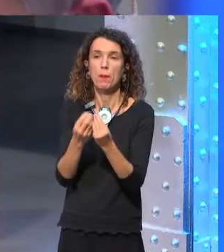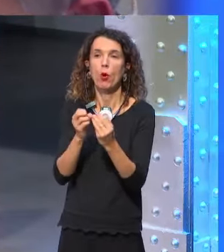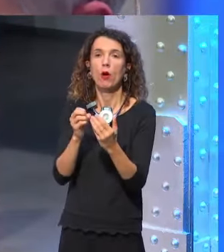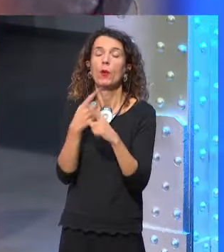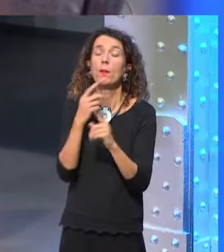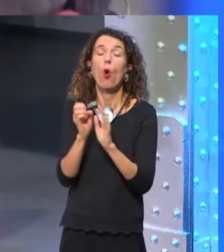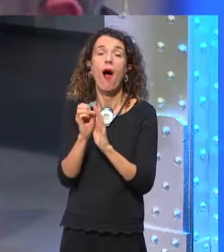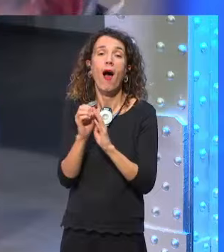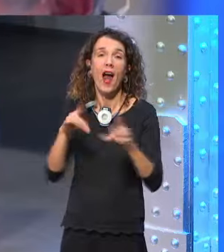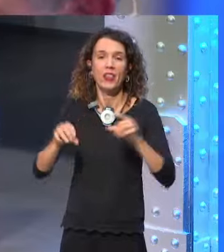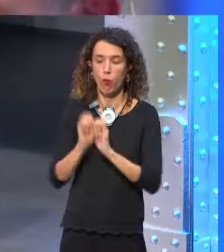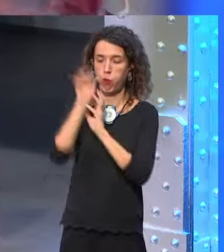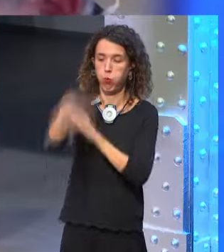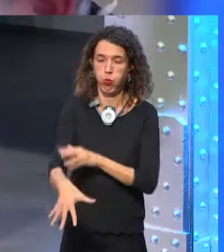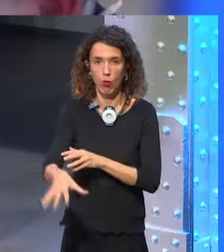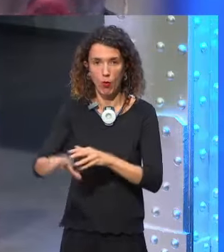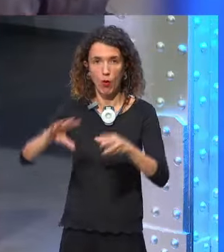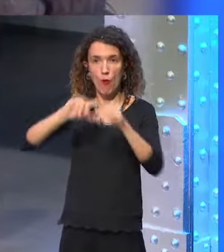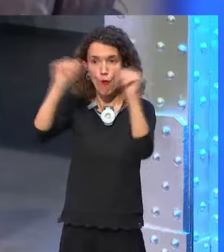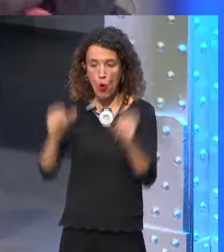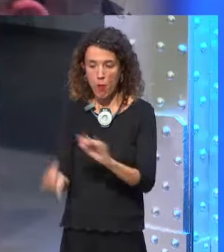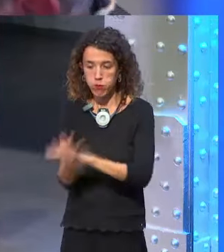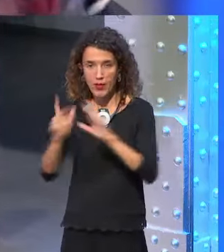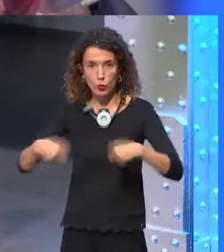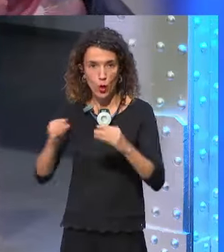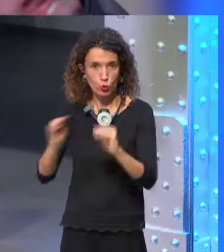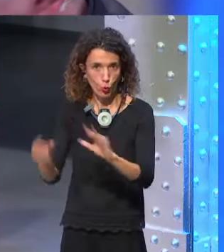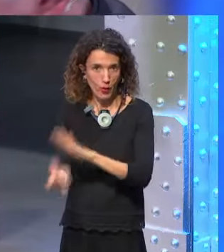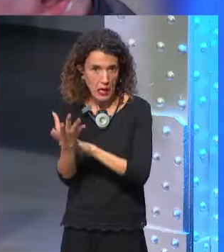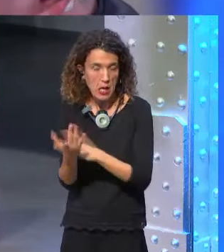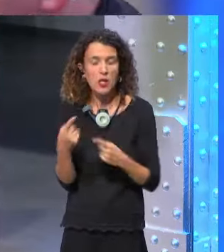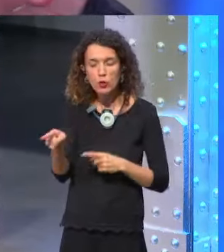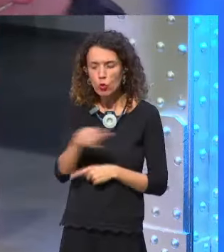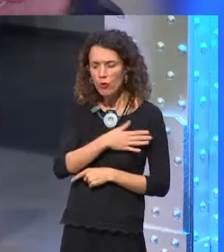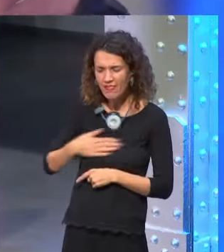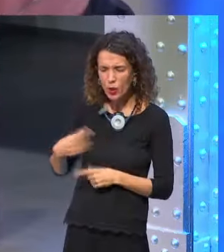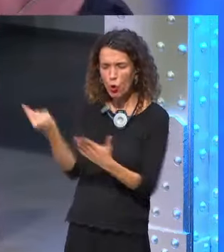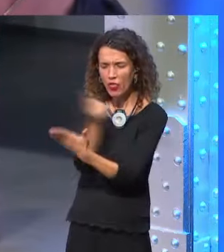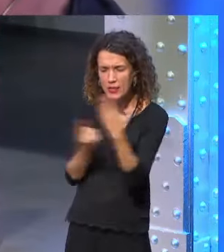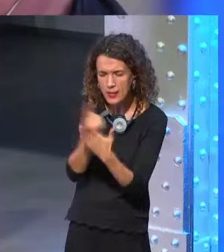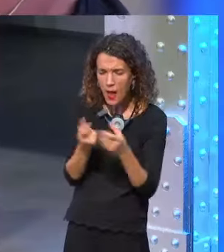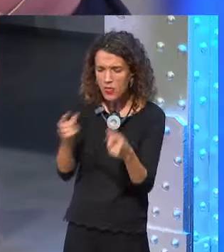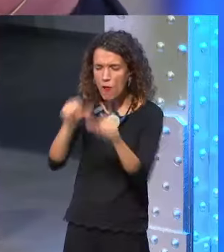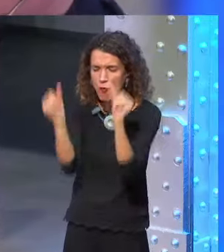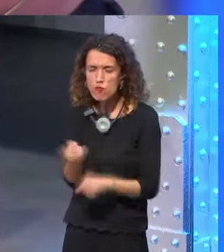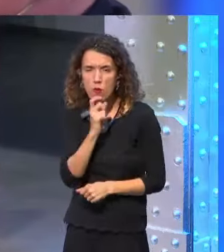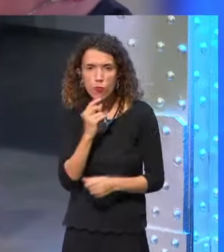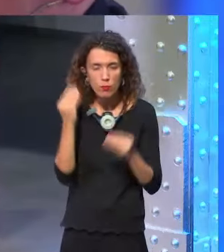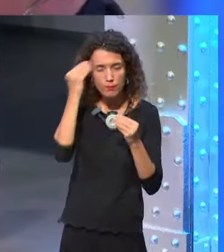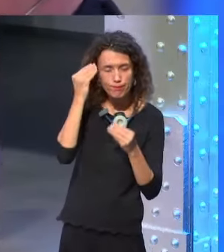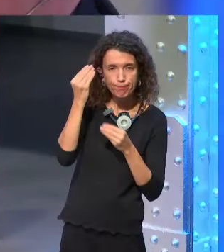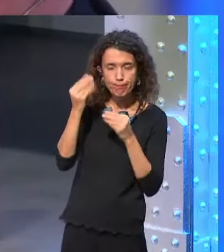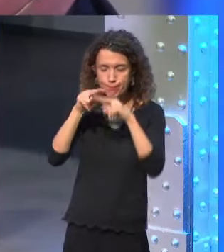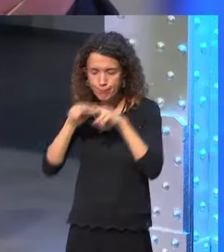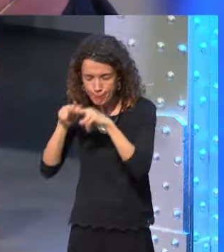And then say, okay, how do I want to design with that, and really work on these rules until you see it behave in a way that you think this makes sense